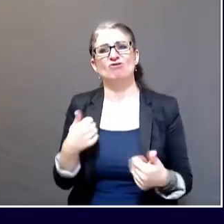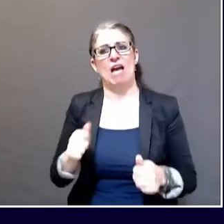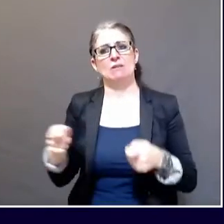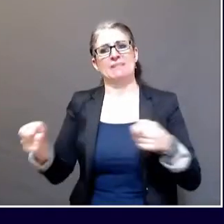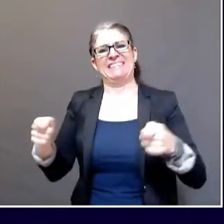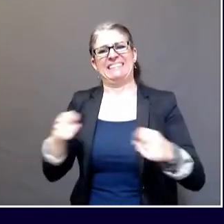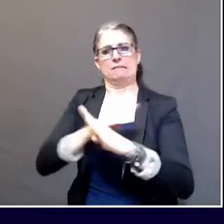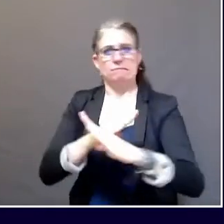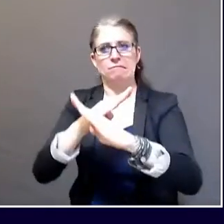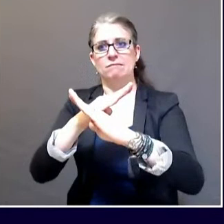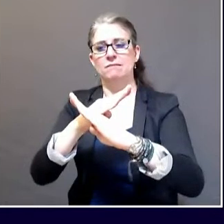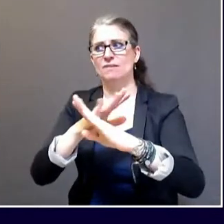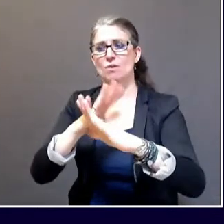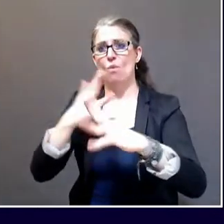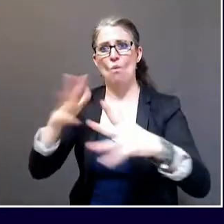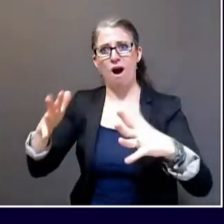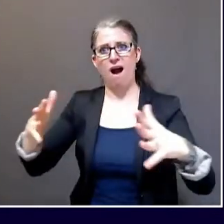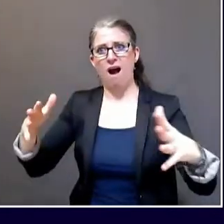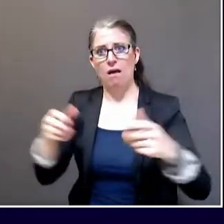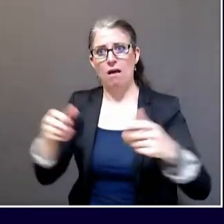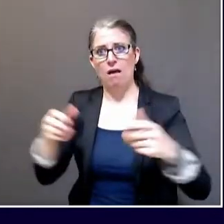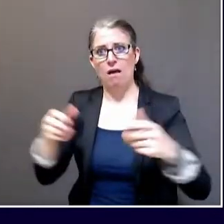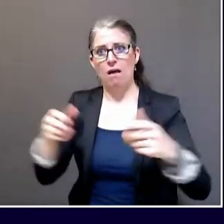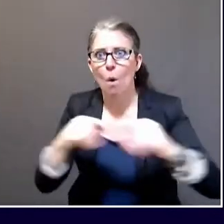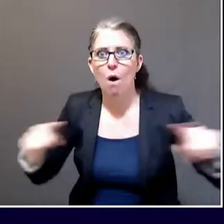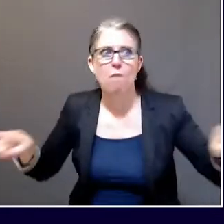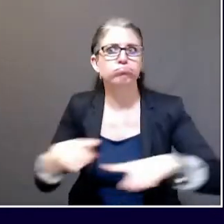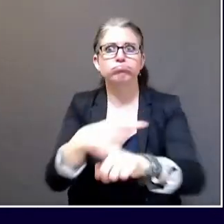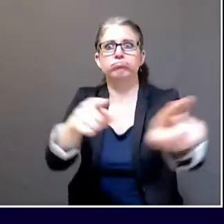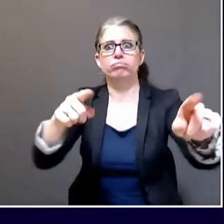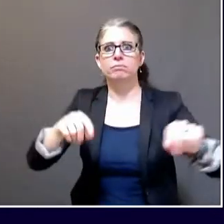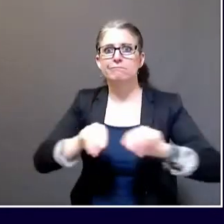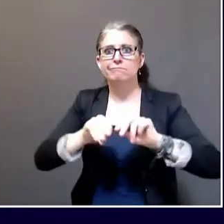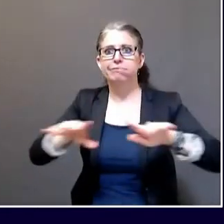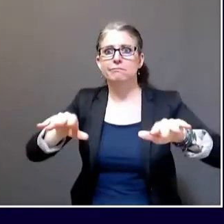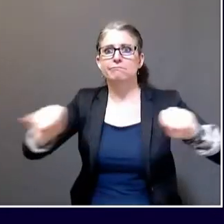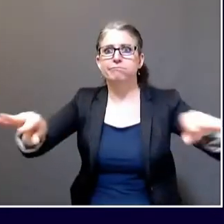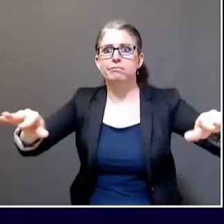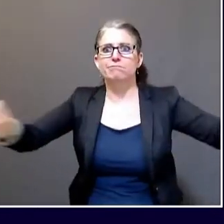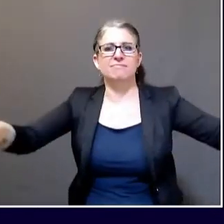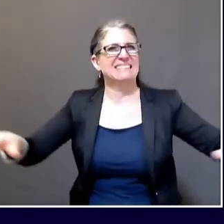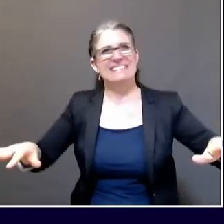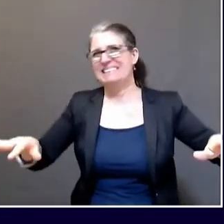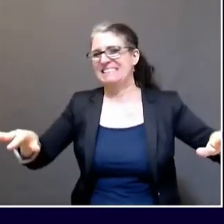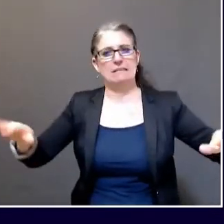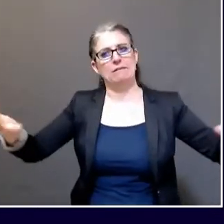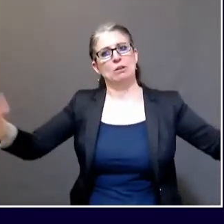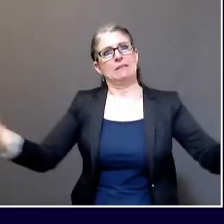these facilities as well as others across the state, and as there are updates, we will make sure to provide them.